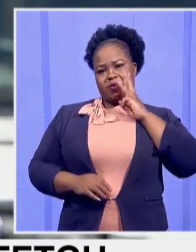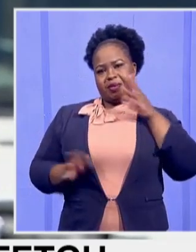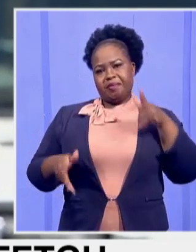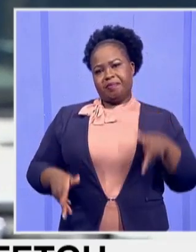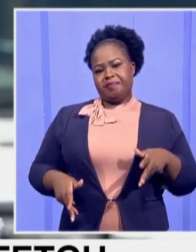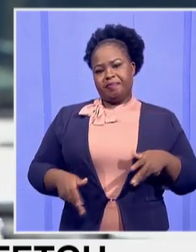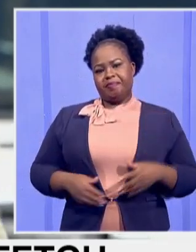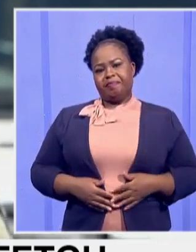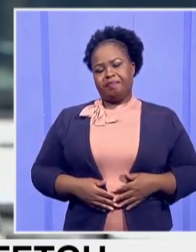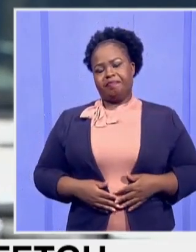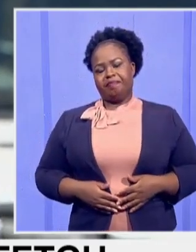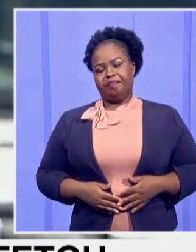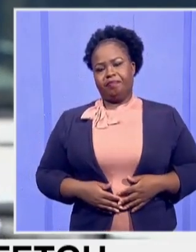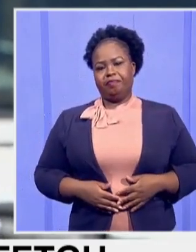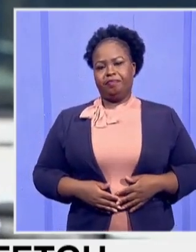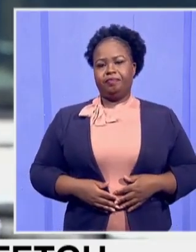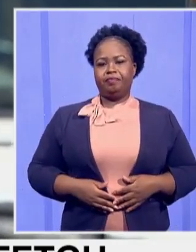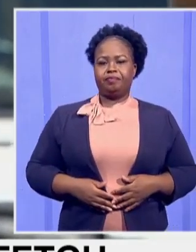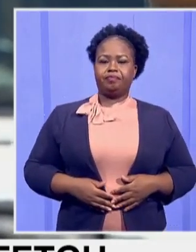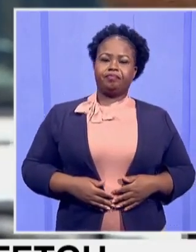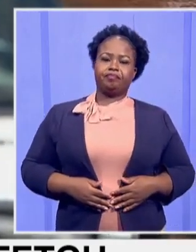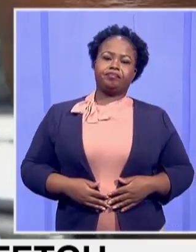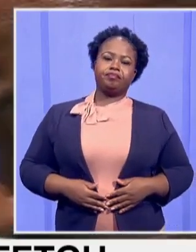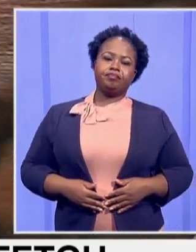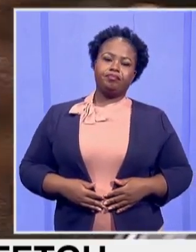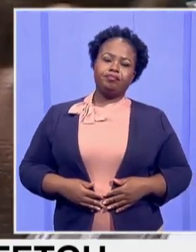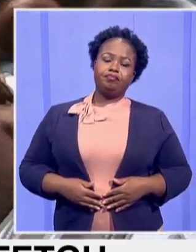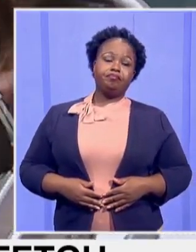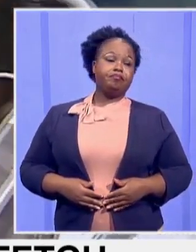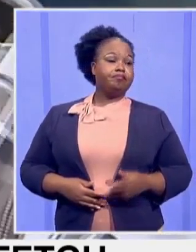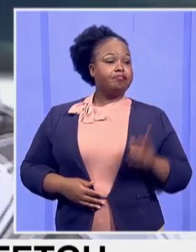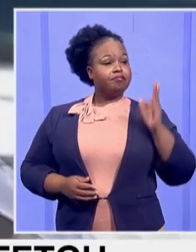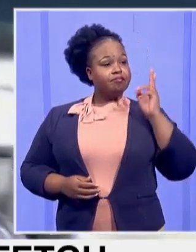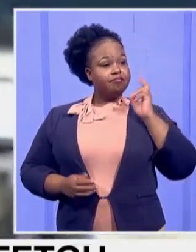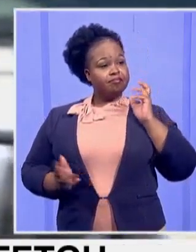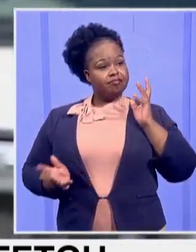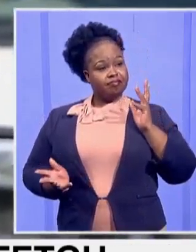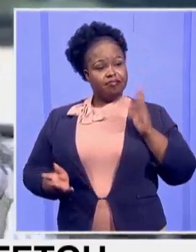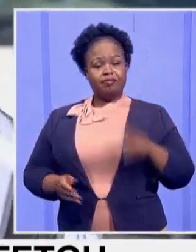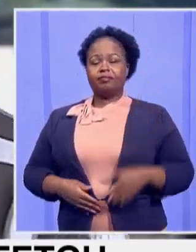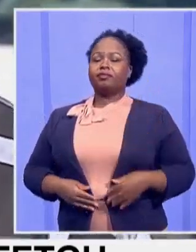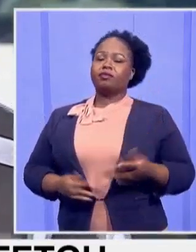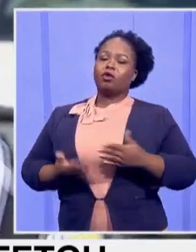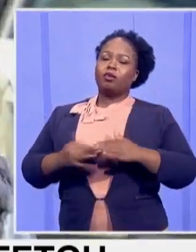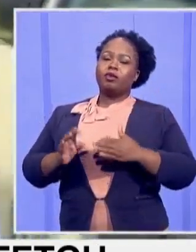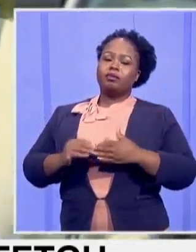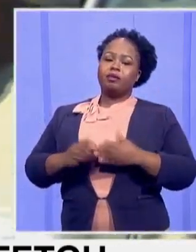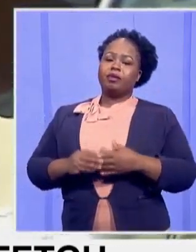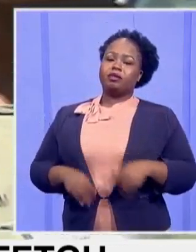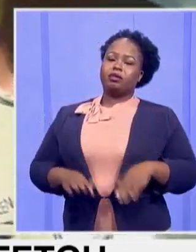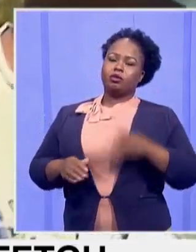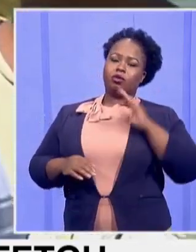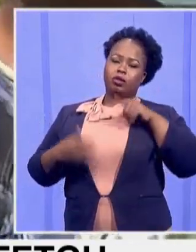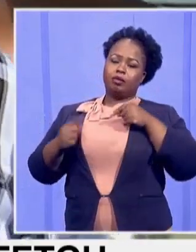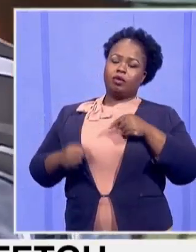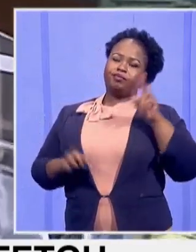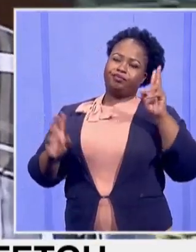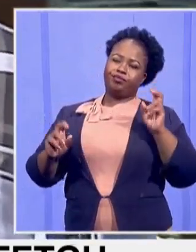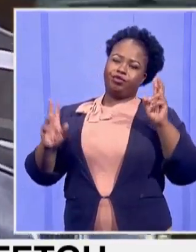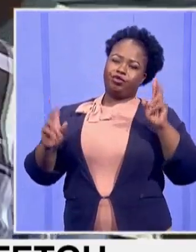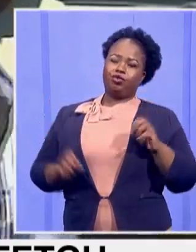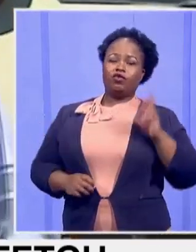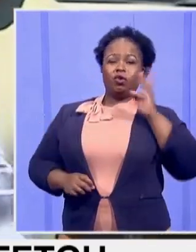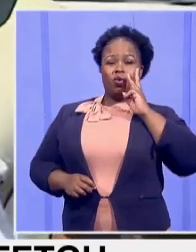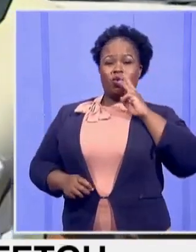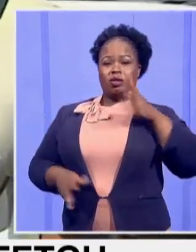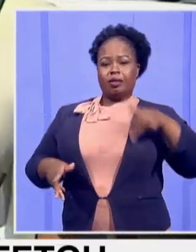in our area. Okay. There you have it, Griselda, residents here talking about issues of water